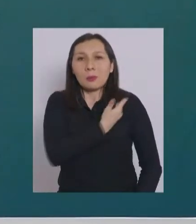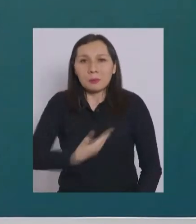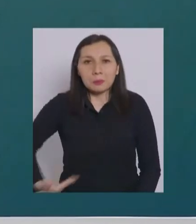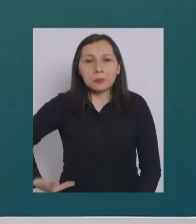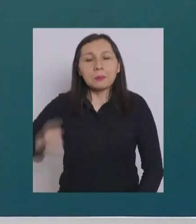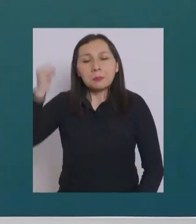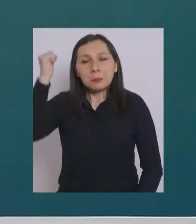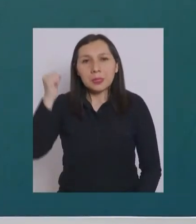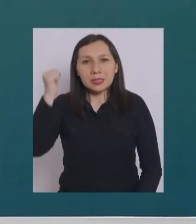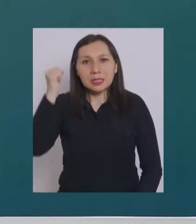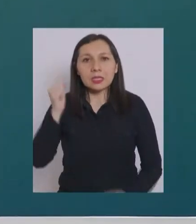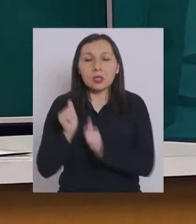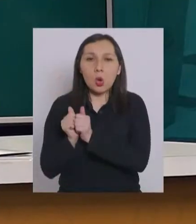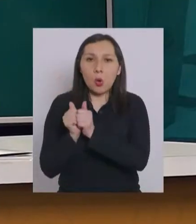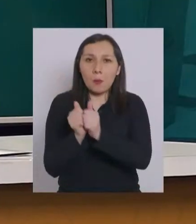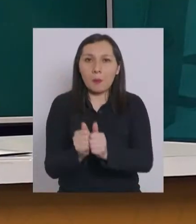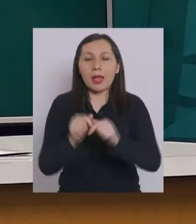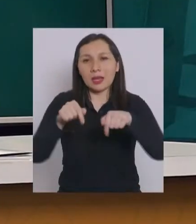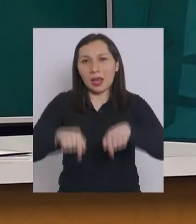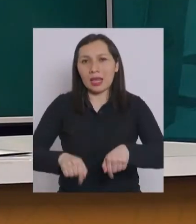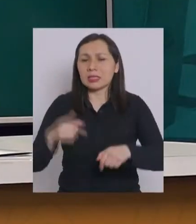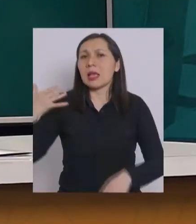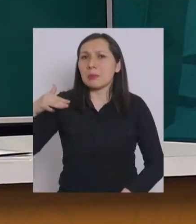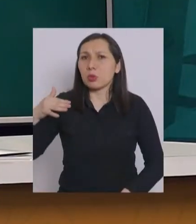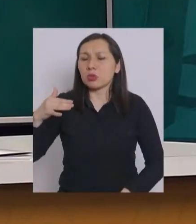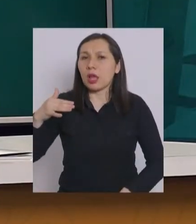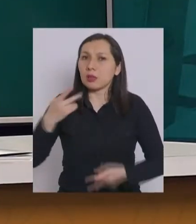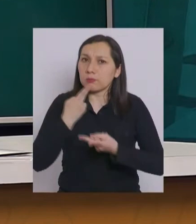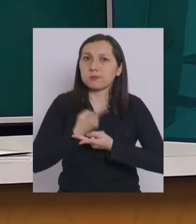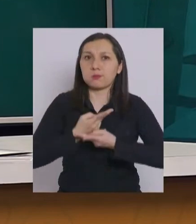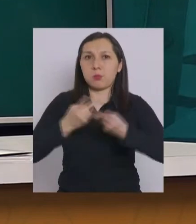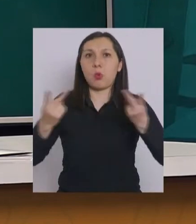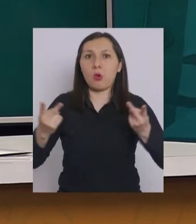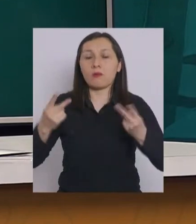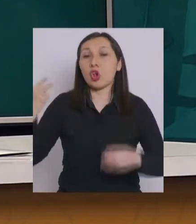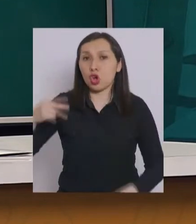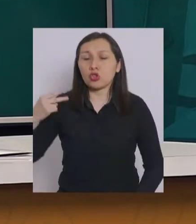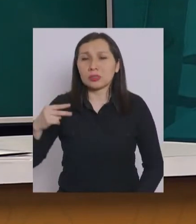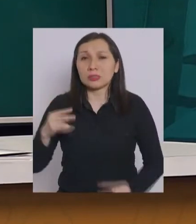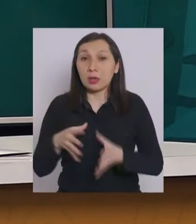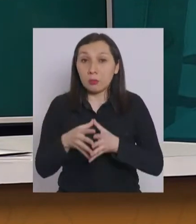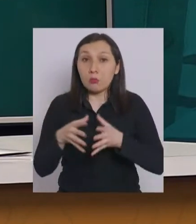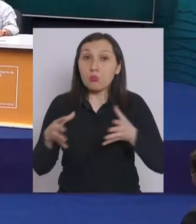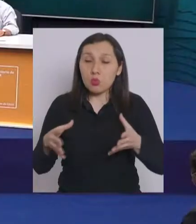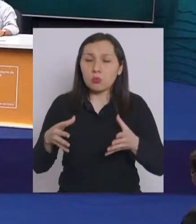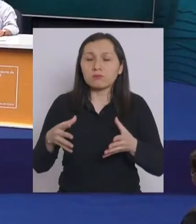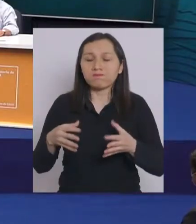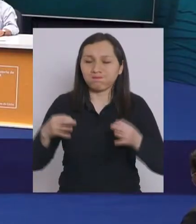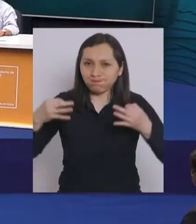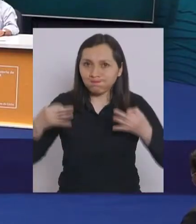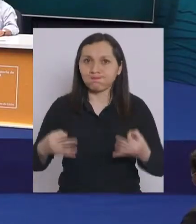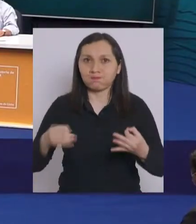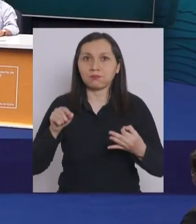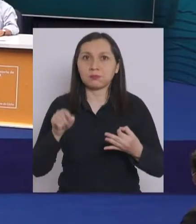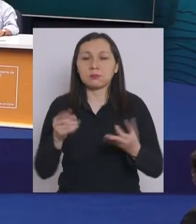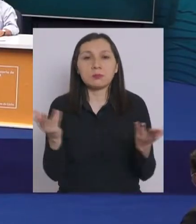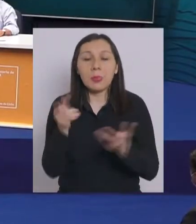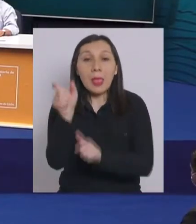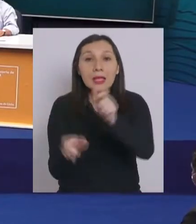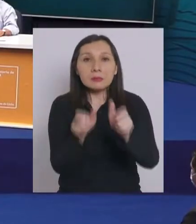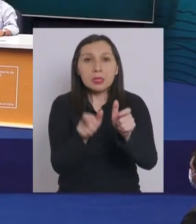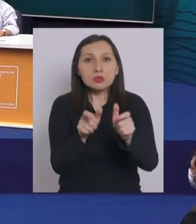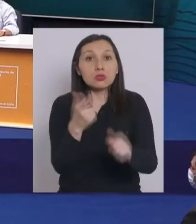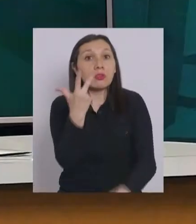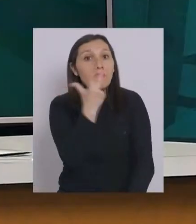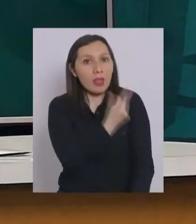like to thank our President, Sebastián Piñera, for being with us on this important launch. It is a fundamental